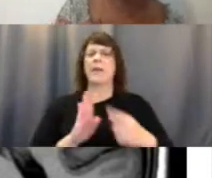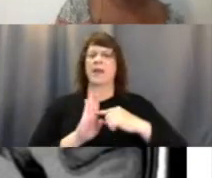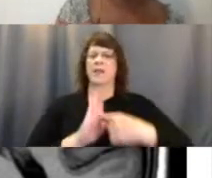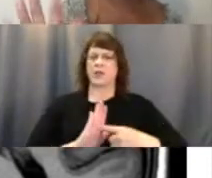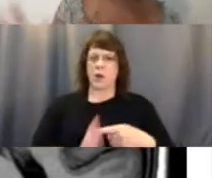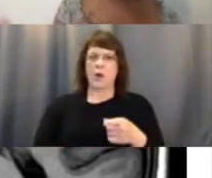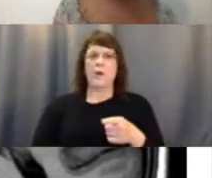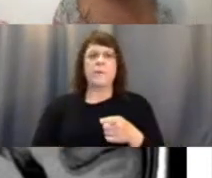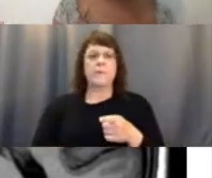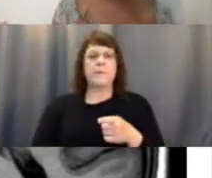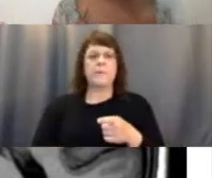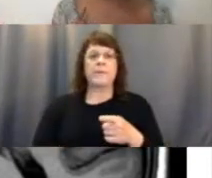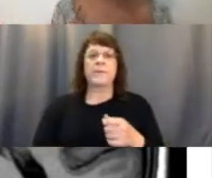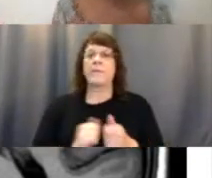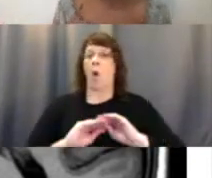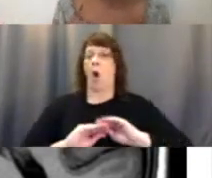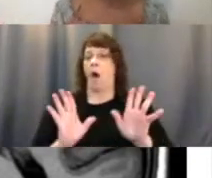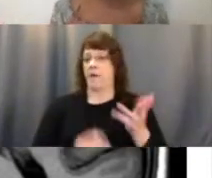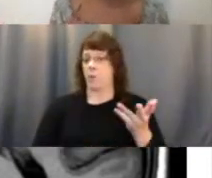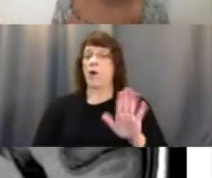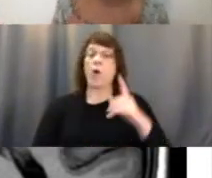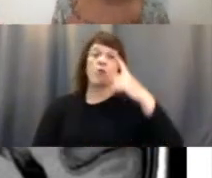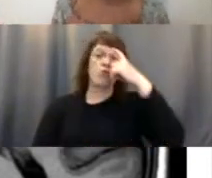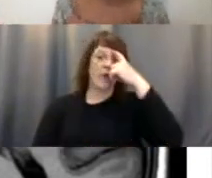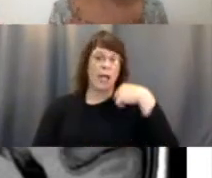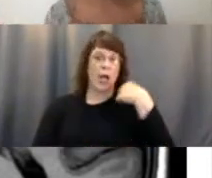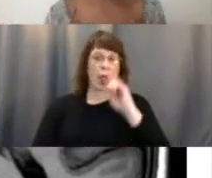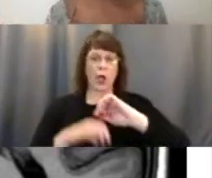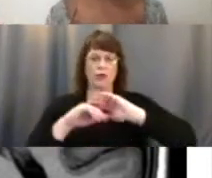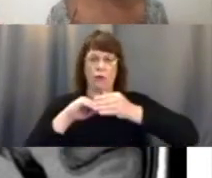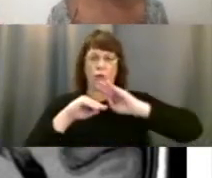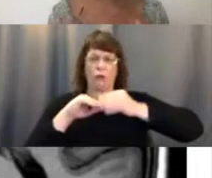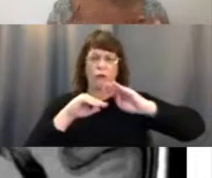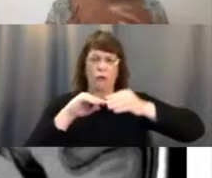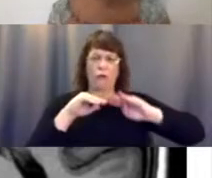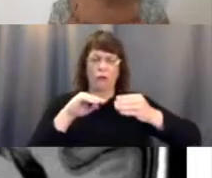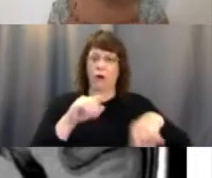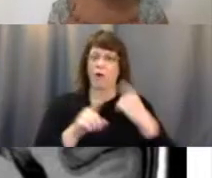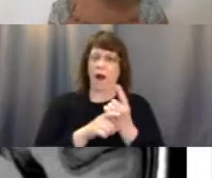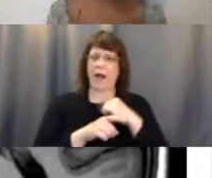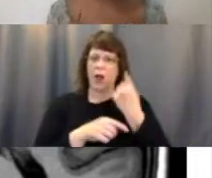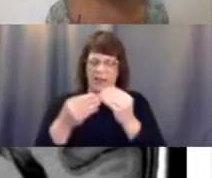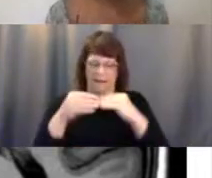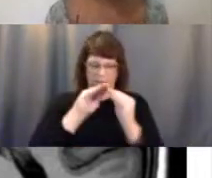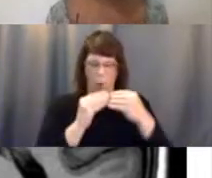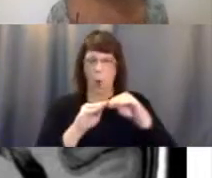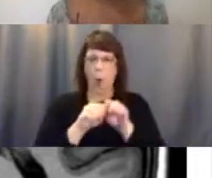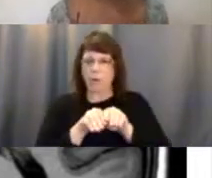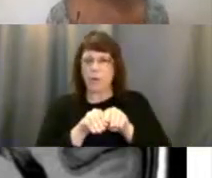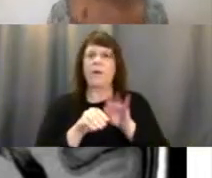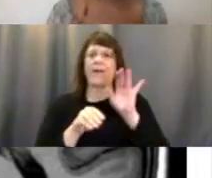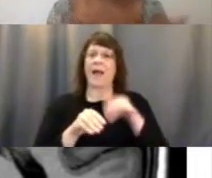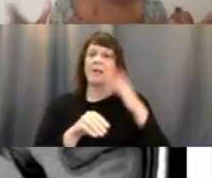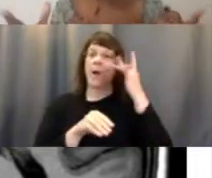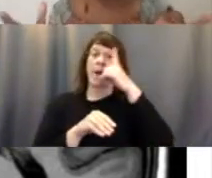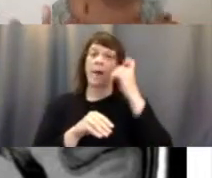are, the most obvious is that your brain looks really wrinkly, right? It's kind of folded over on each other, and that's because